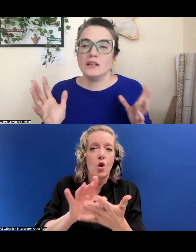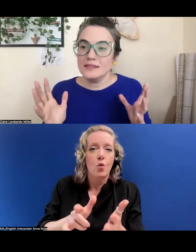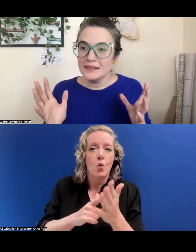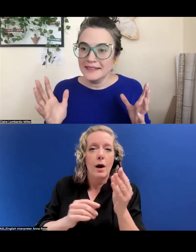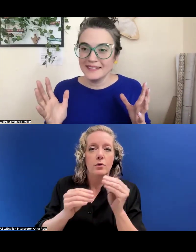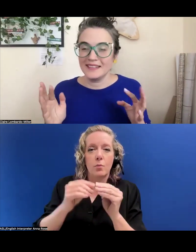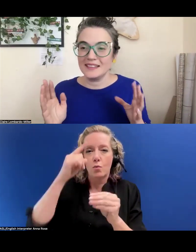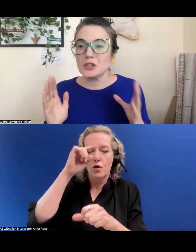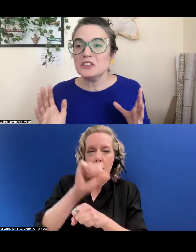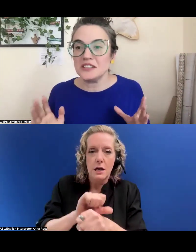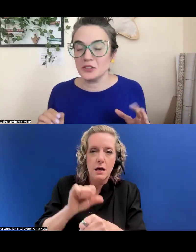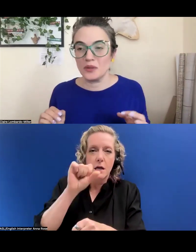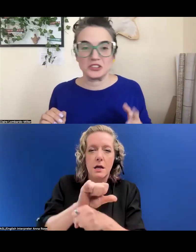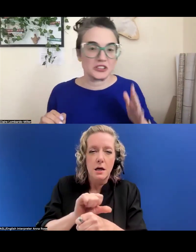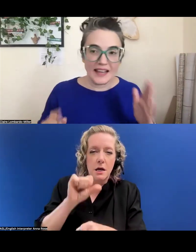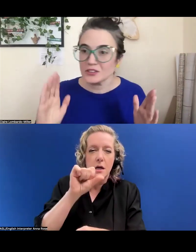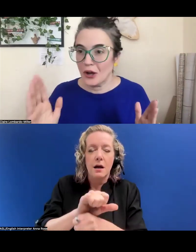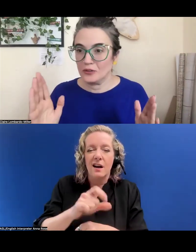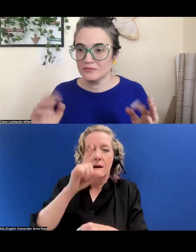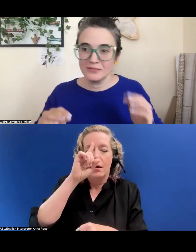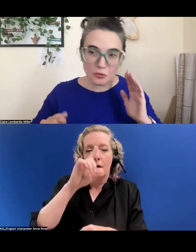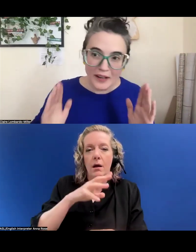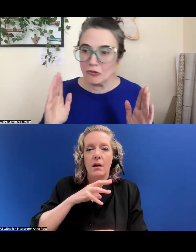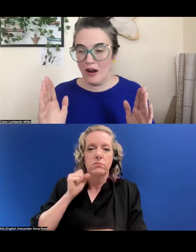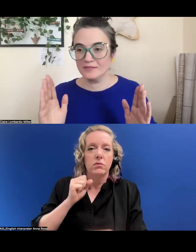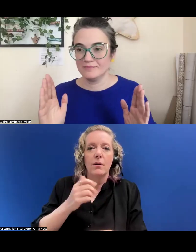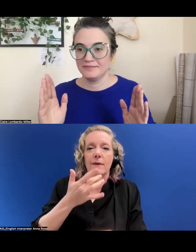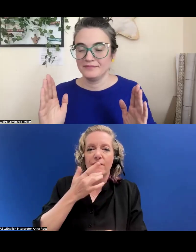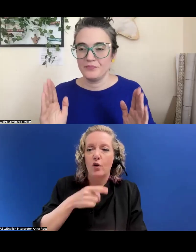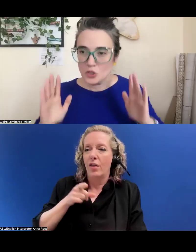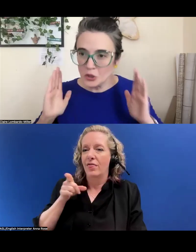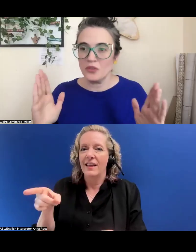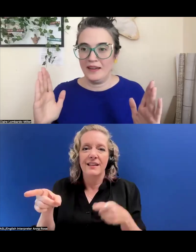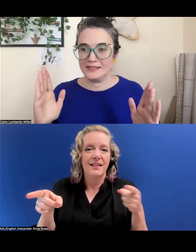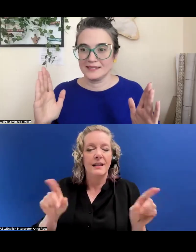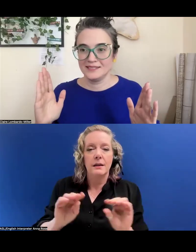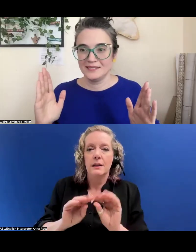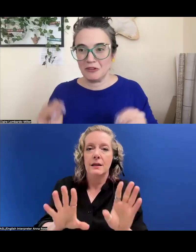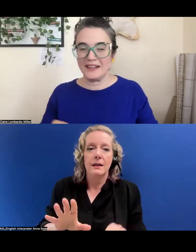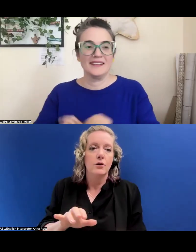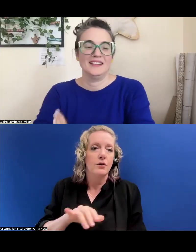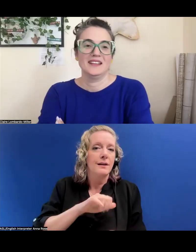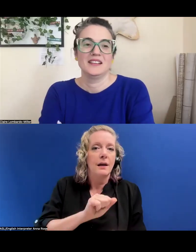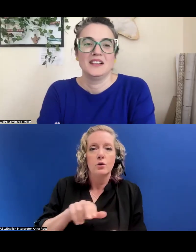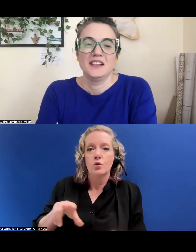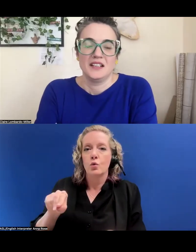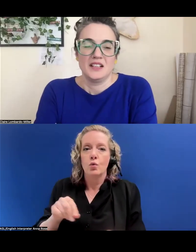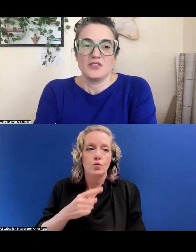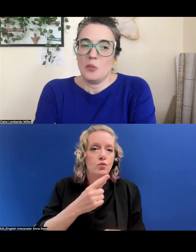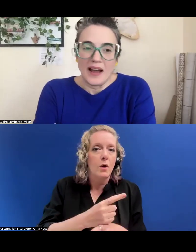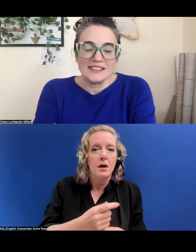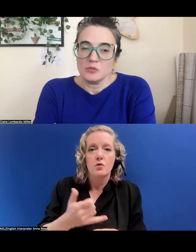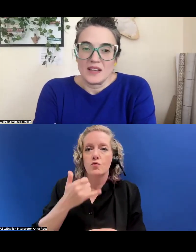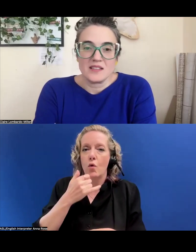ugh. It's so much easier when it's just yes, no, right, wrong, two things, right?